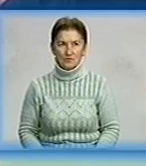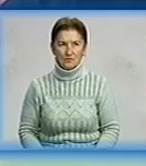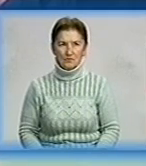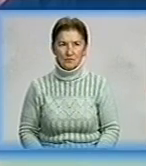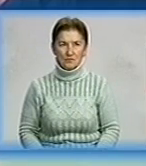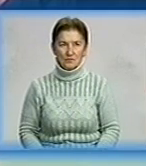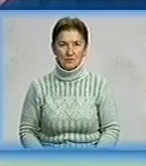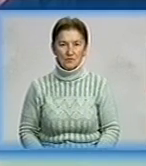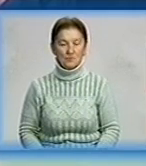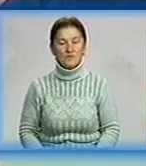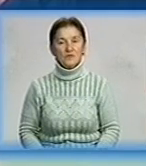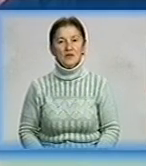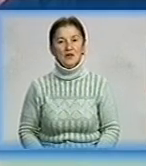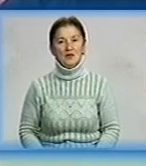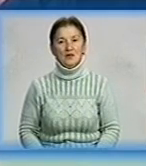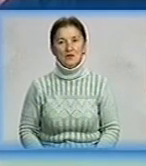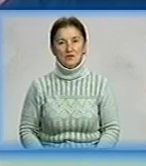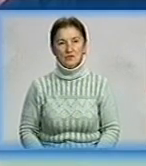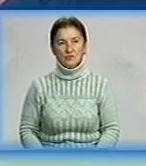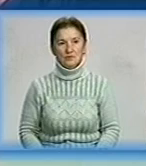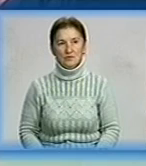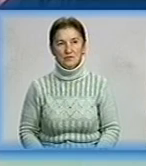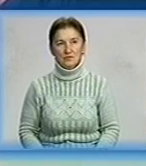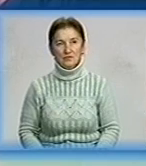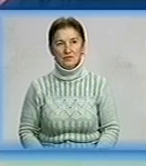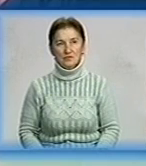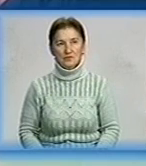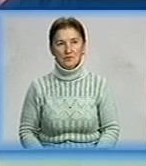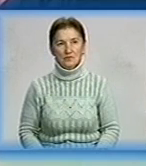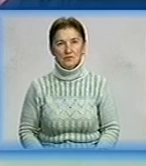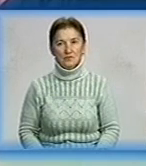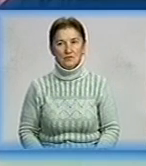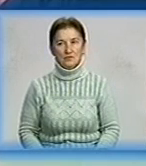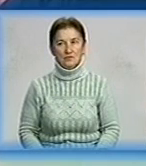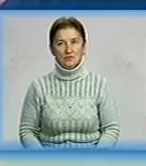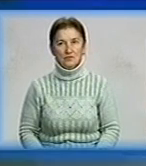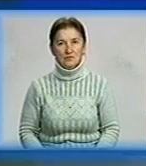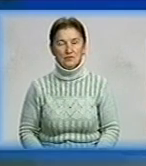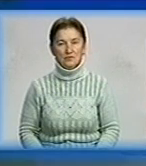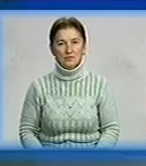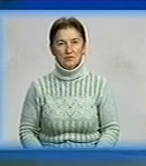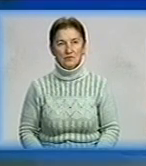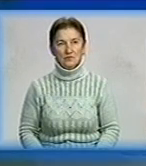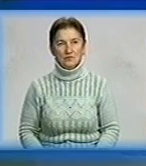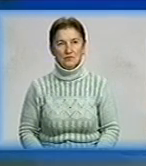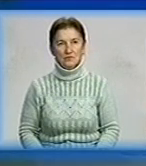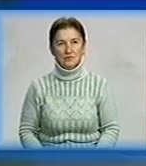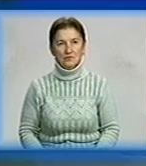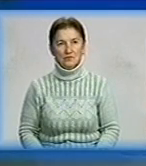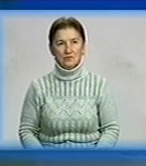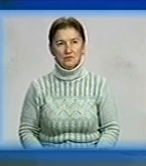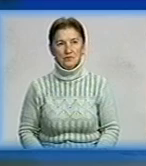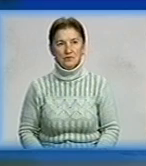very good examples of creative people and creative places all over the world. So it's not a new thing. I think what is new